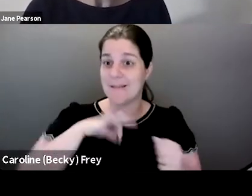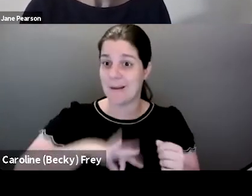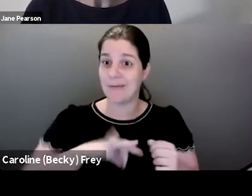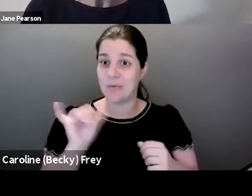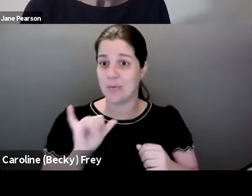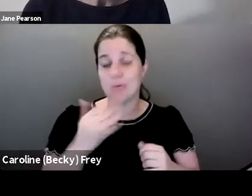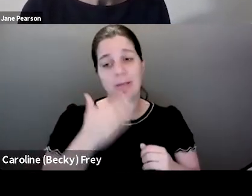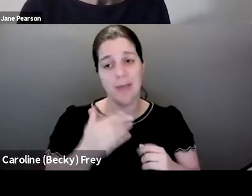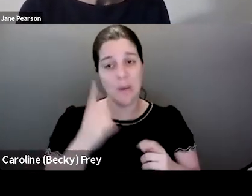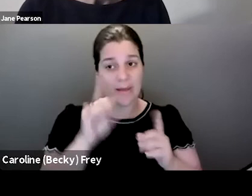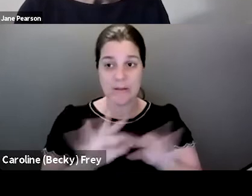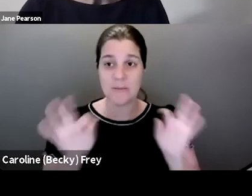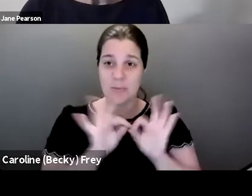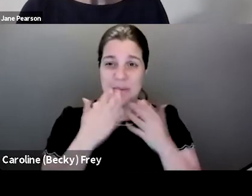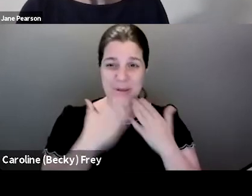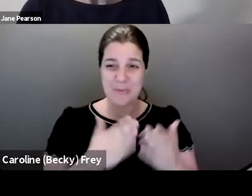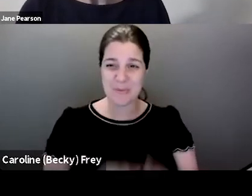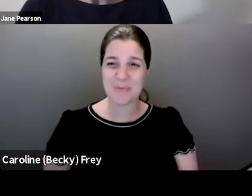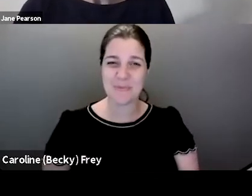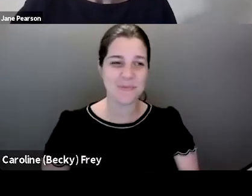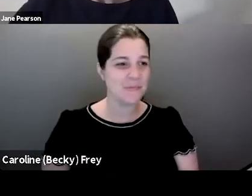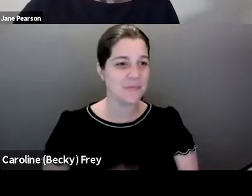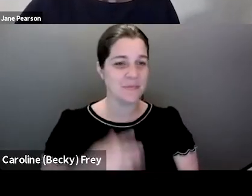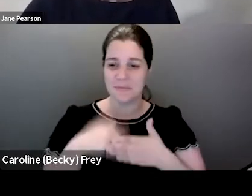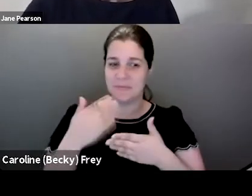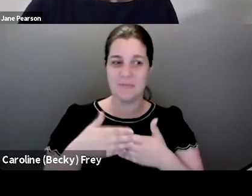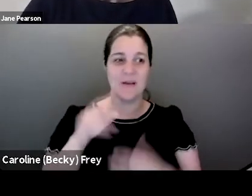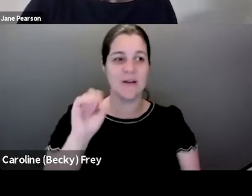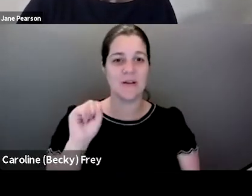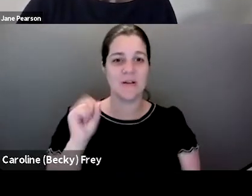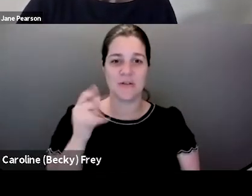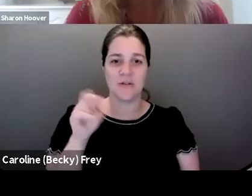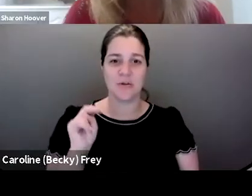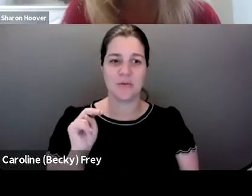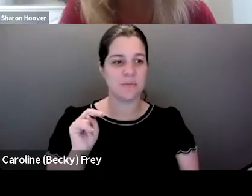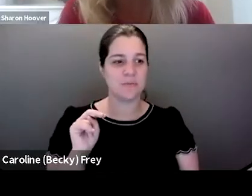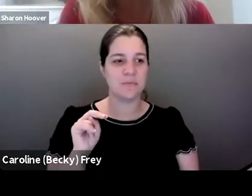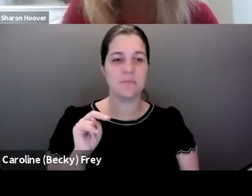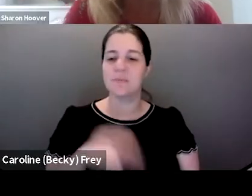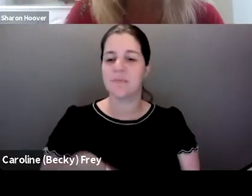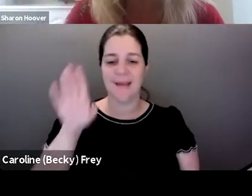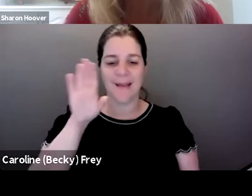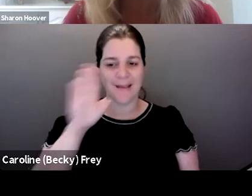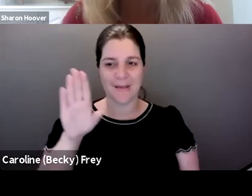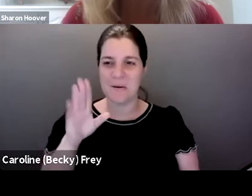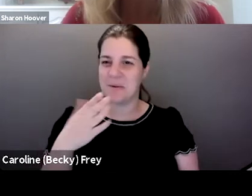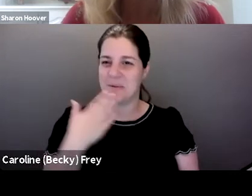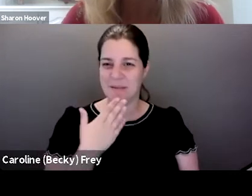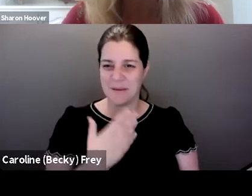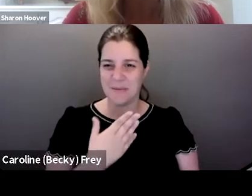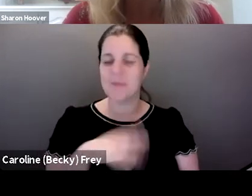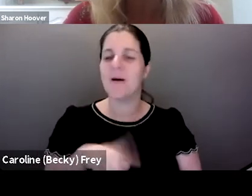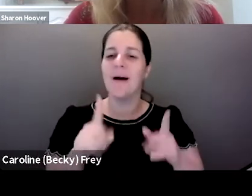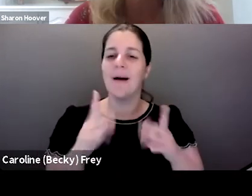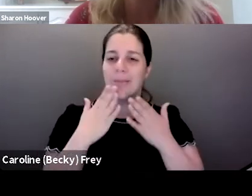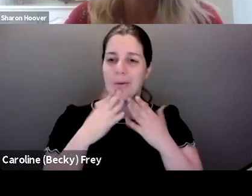It's really important. Next up is Sharon Hoover. Thank you so much, Shane. Hi, everybody. Thanks for having me here